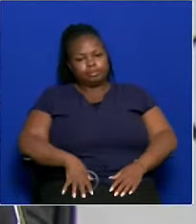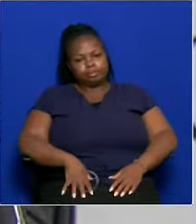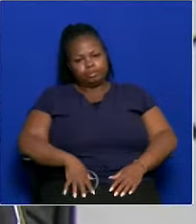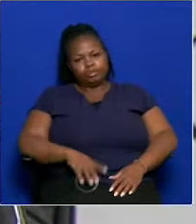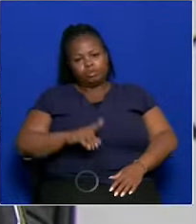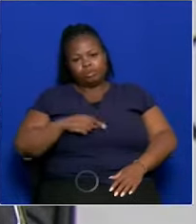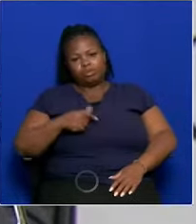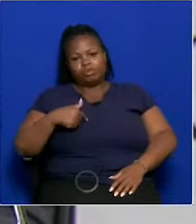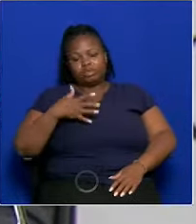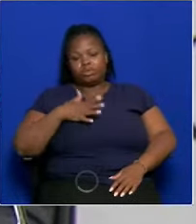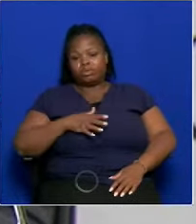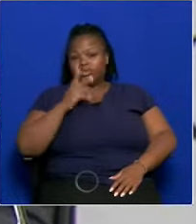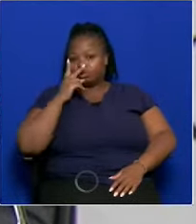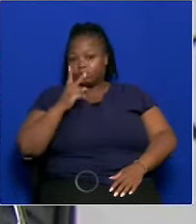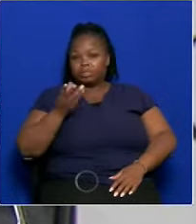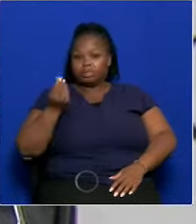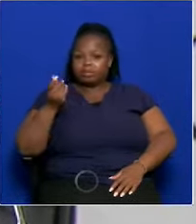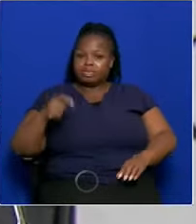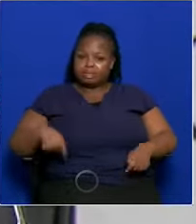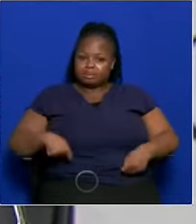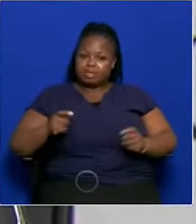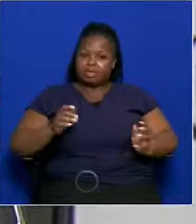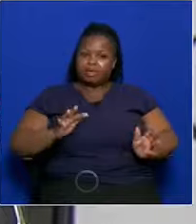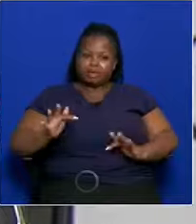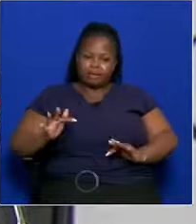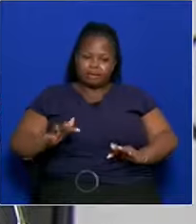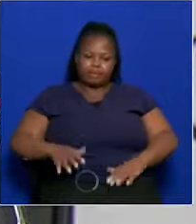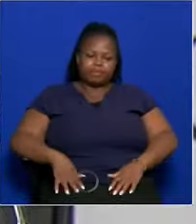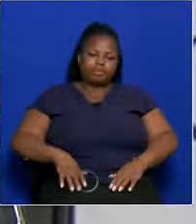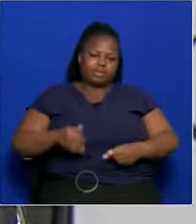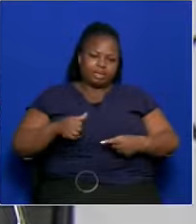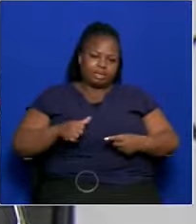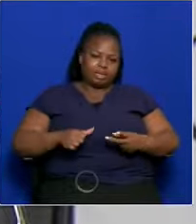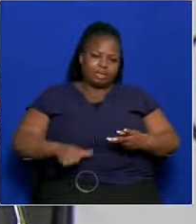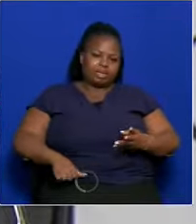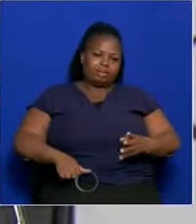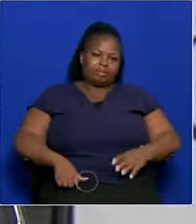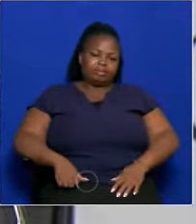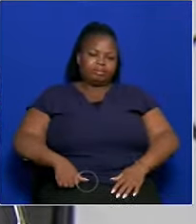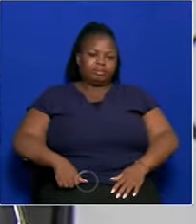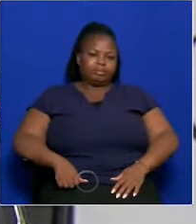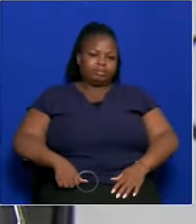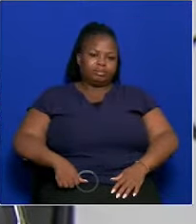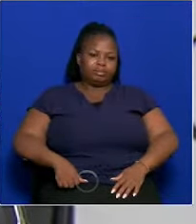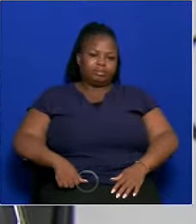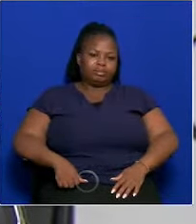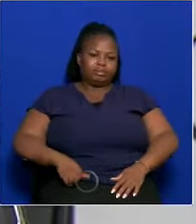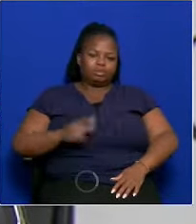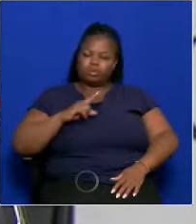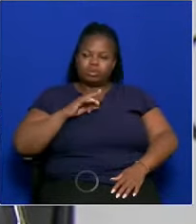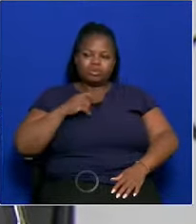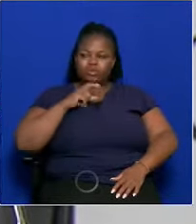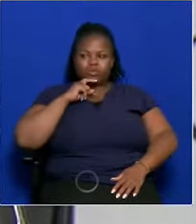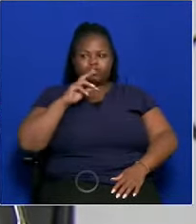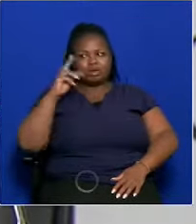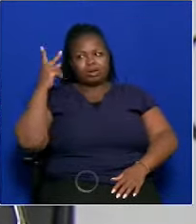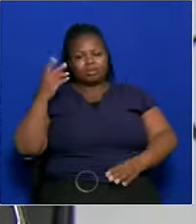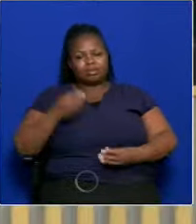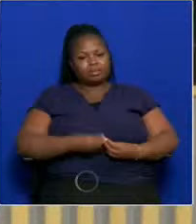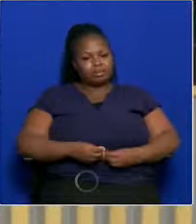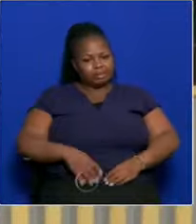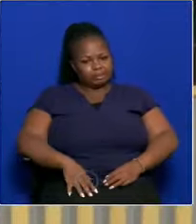money went, so step by step, so that it is not used for something or whatever.